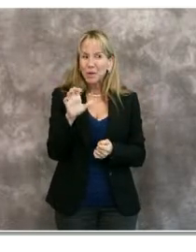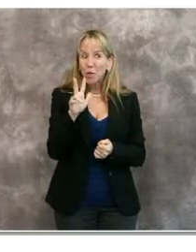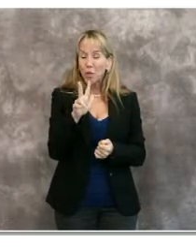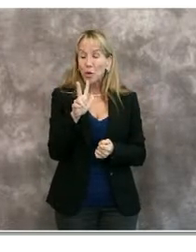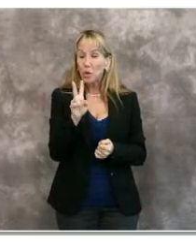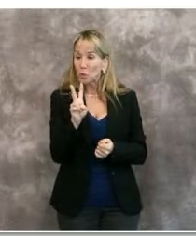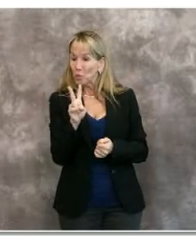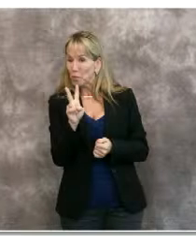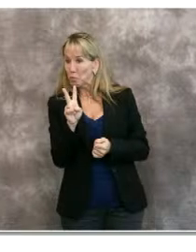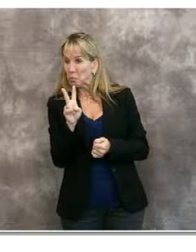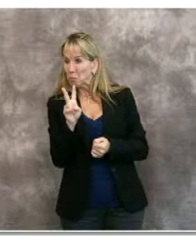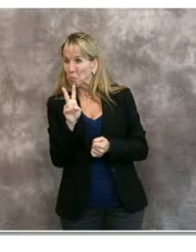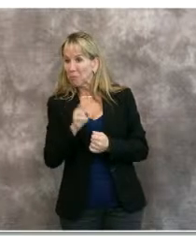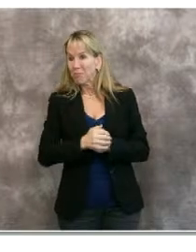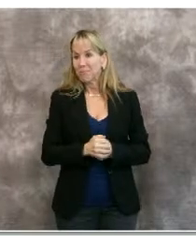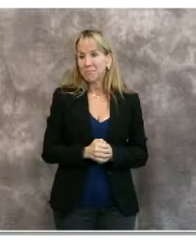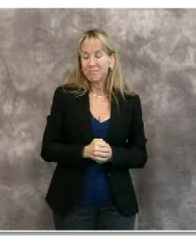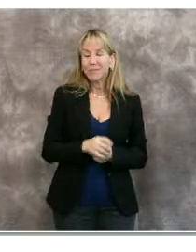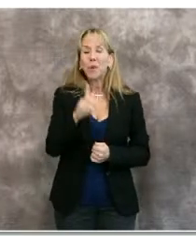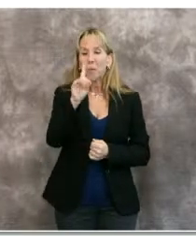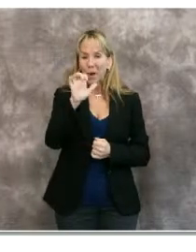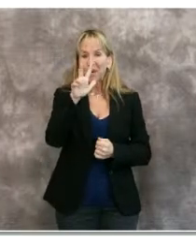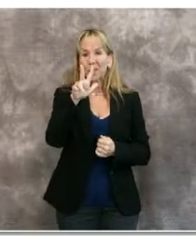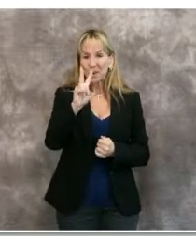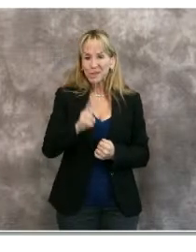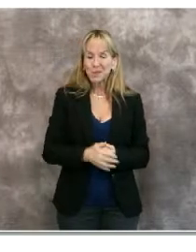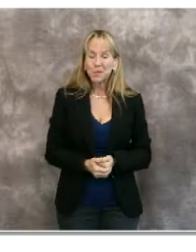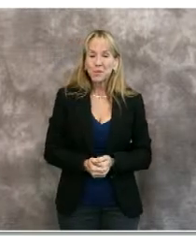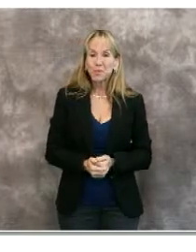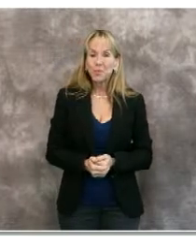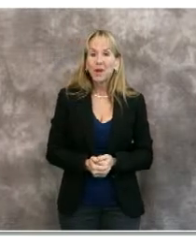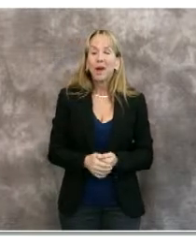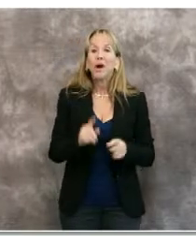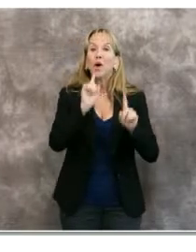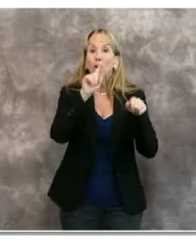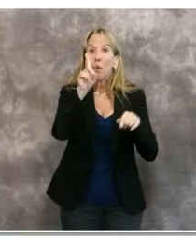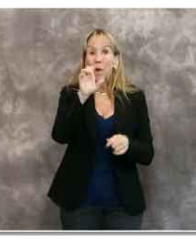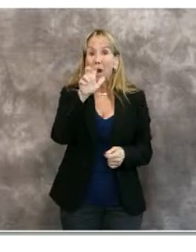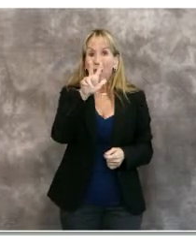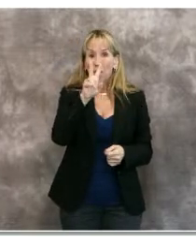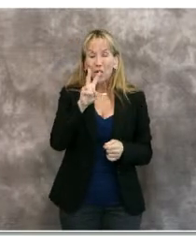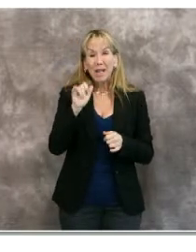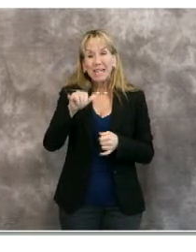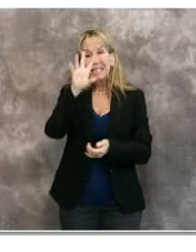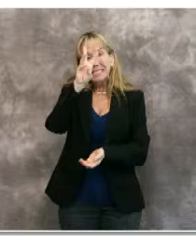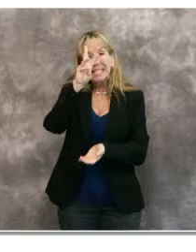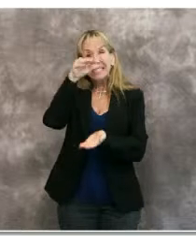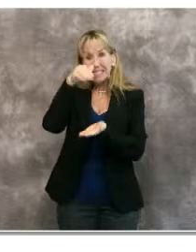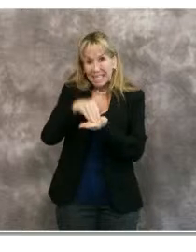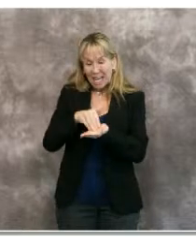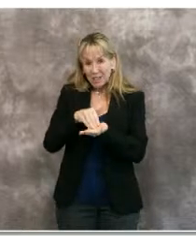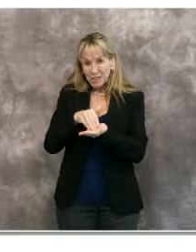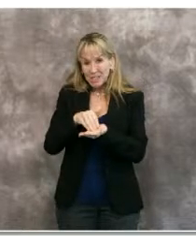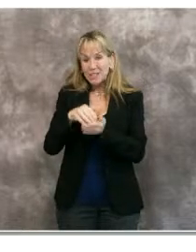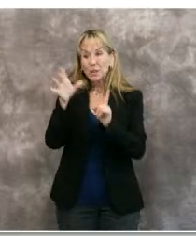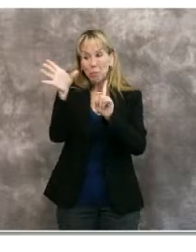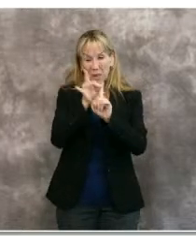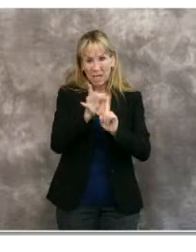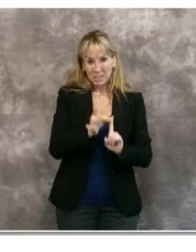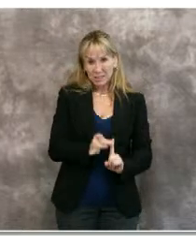132, I believe, 132 out of the total of over 6,000 for a 2% percentage of